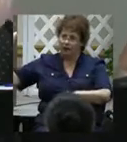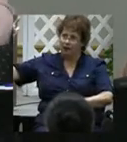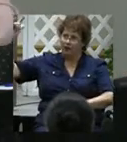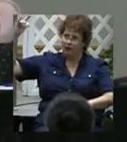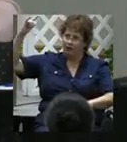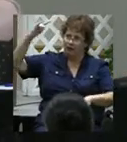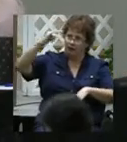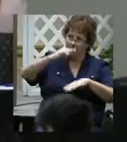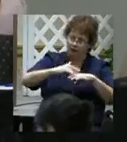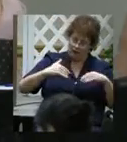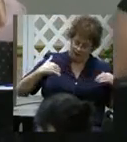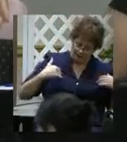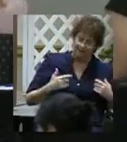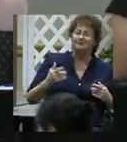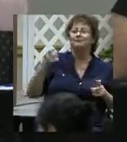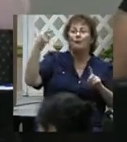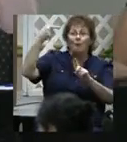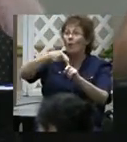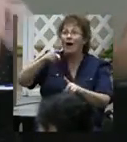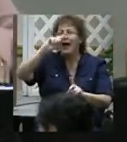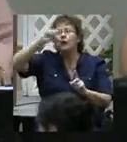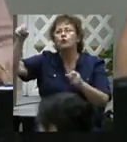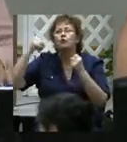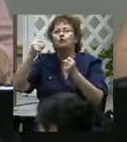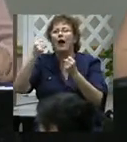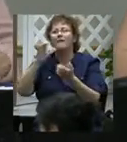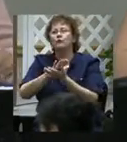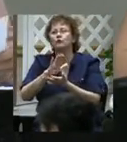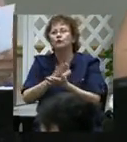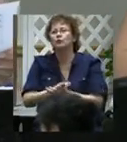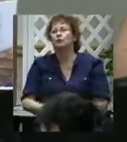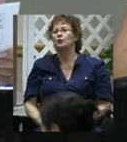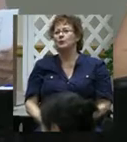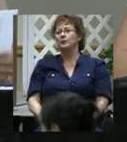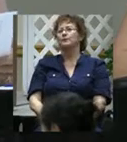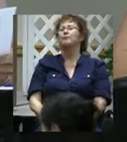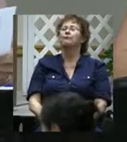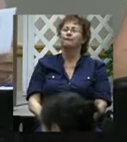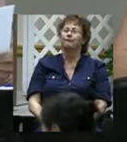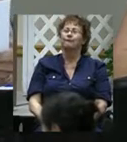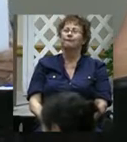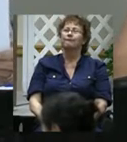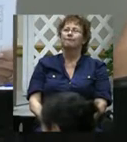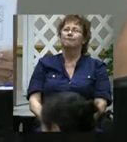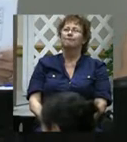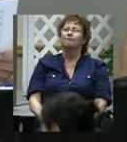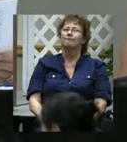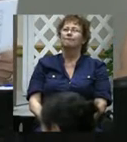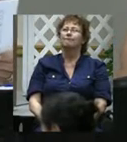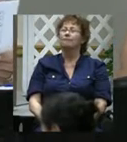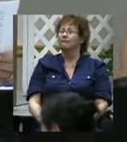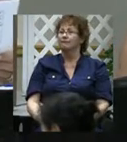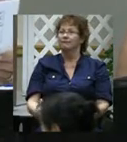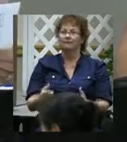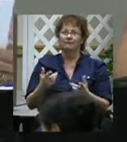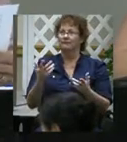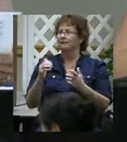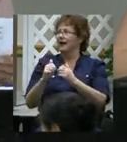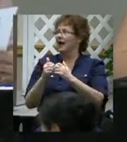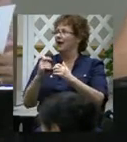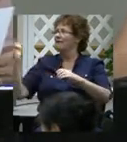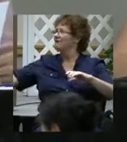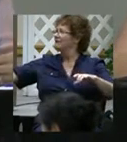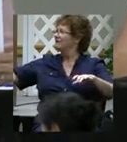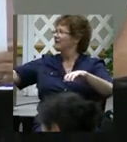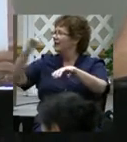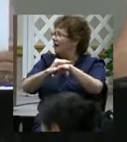He had to go to driving school at Metro Court. And so it was either I fly somebody from another